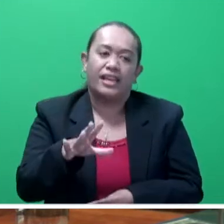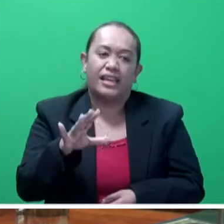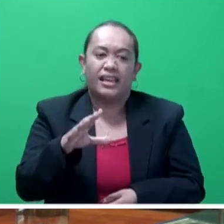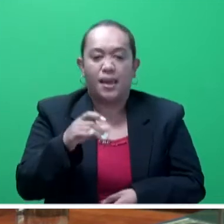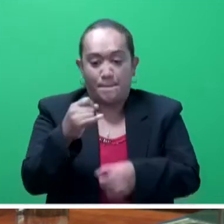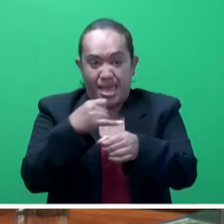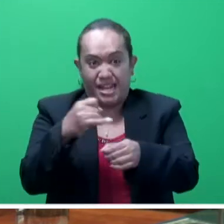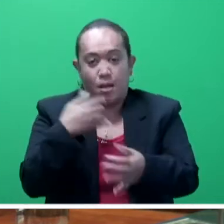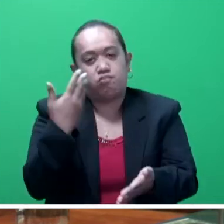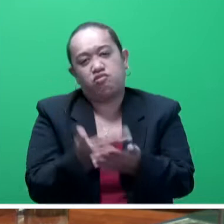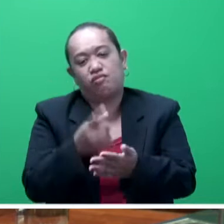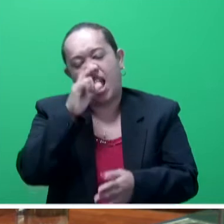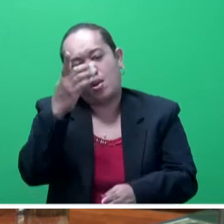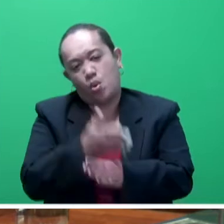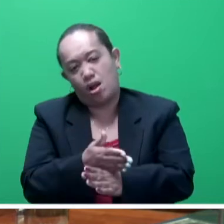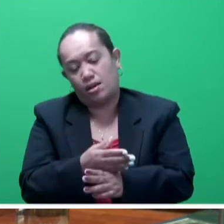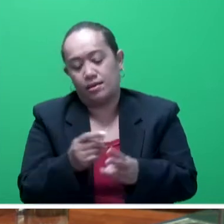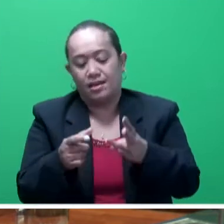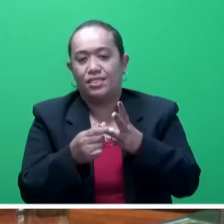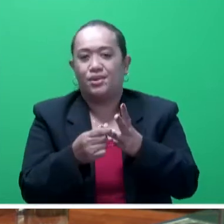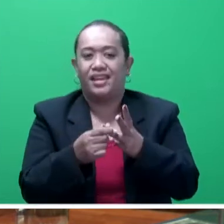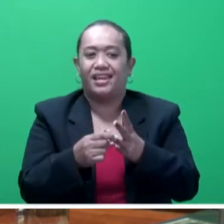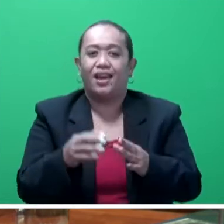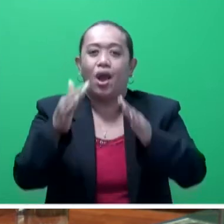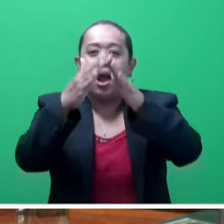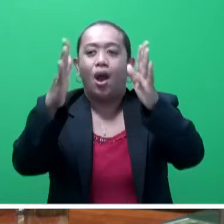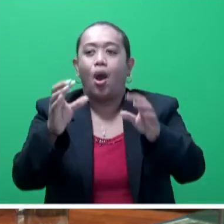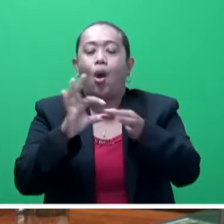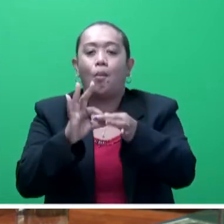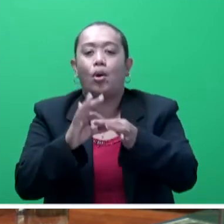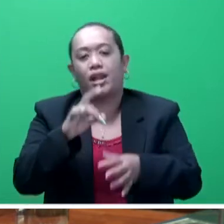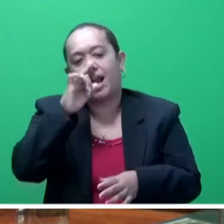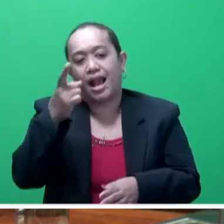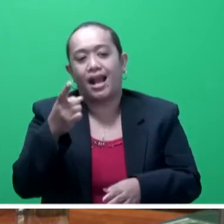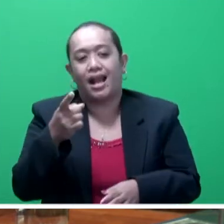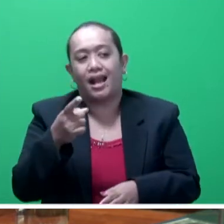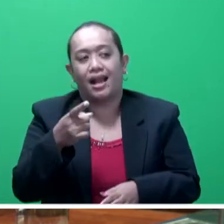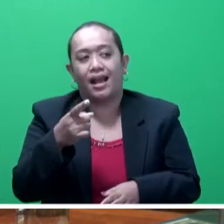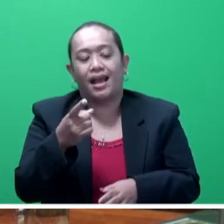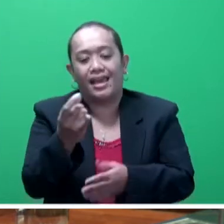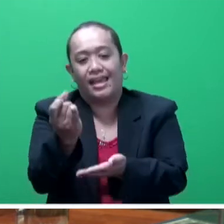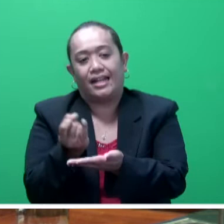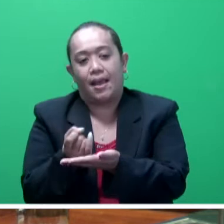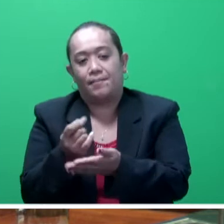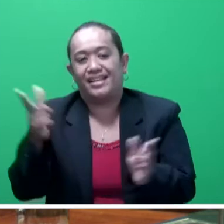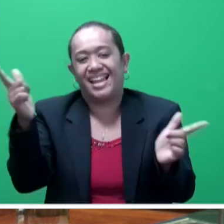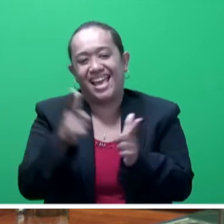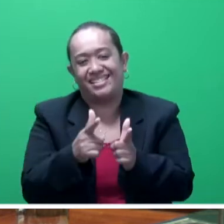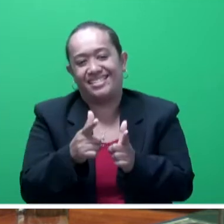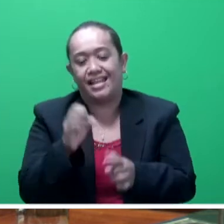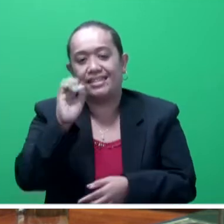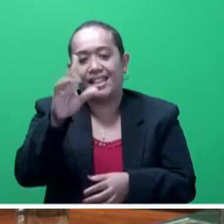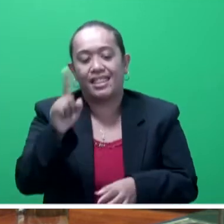The homeowner is unemployed, and the household income of the homeowner is below $10,000 per